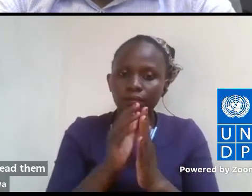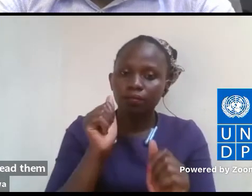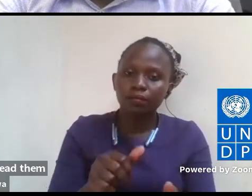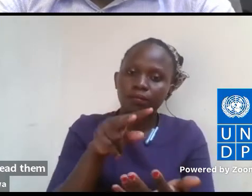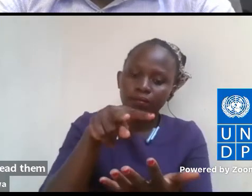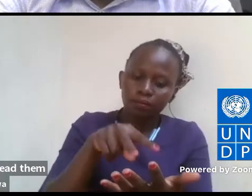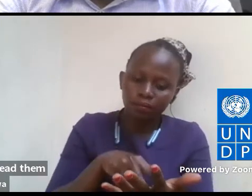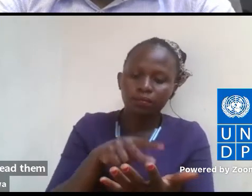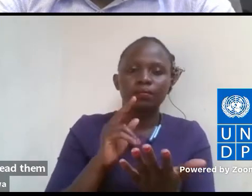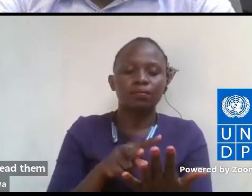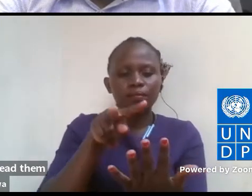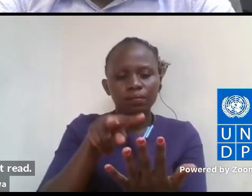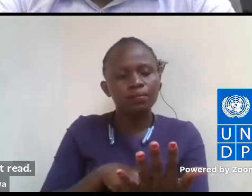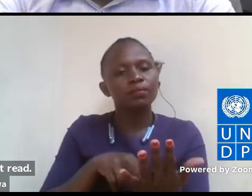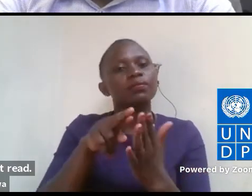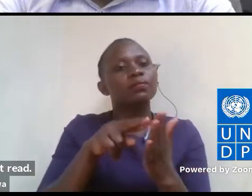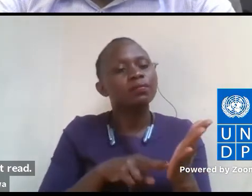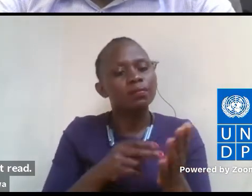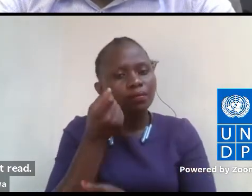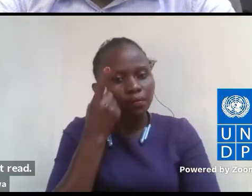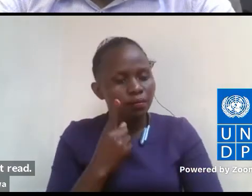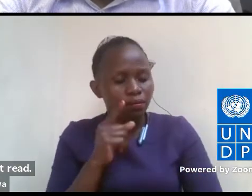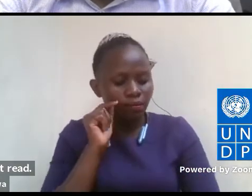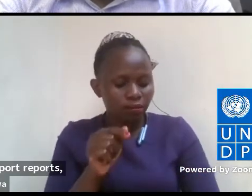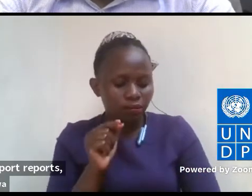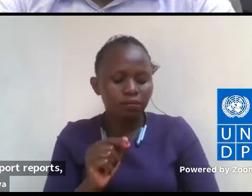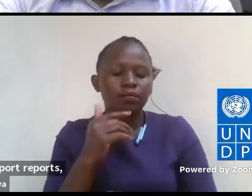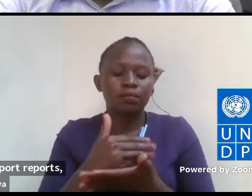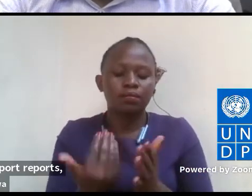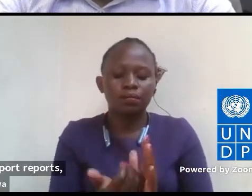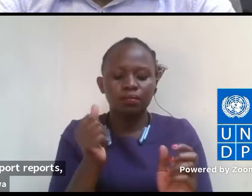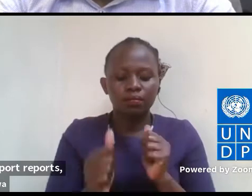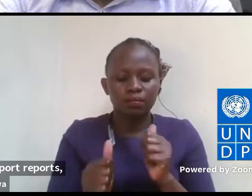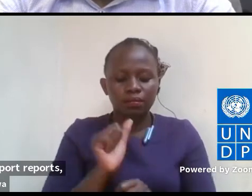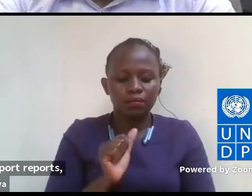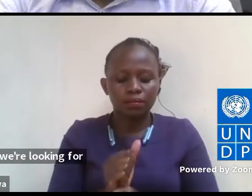shortcuts, read these reports, understand the sector you're operating, so that when we're talking to the